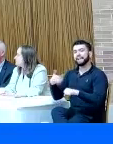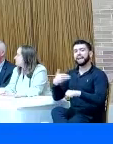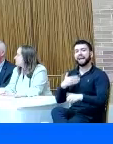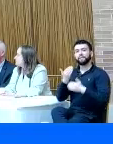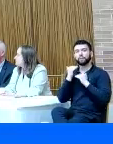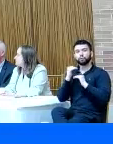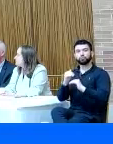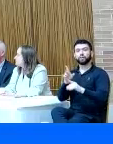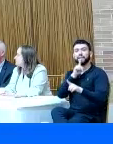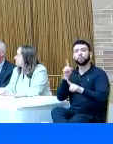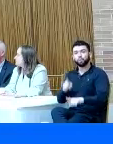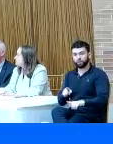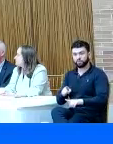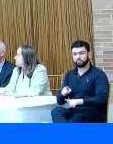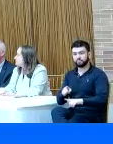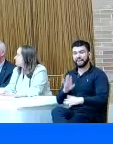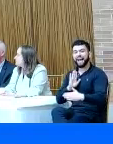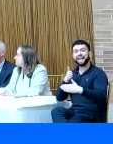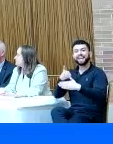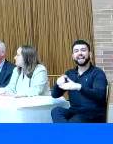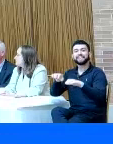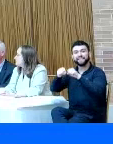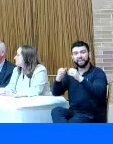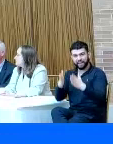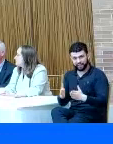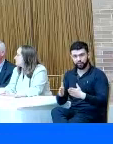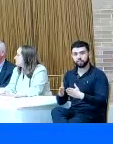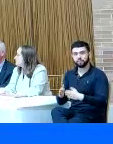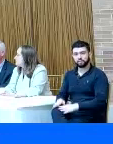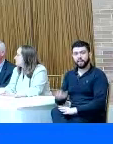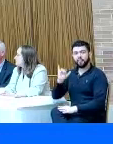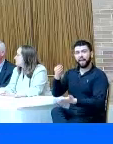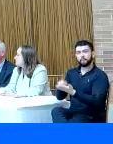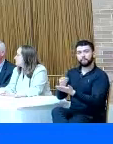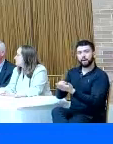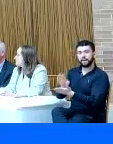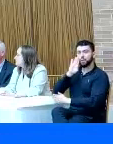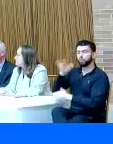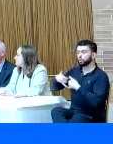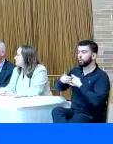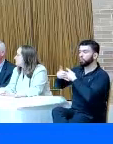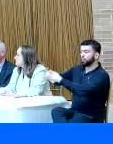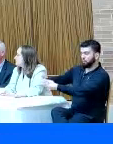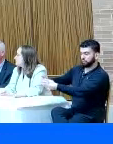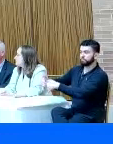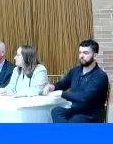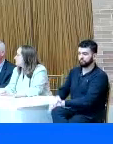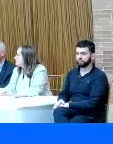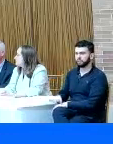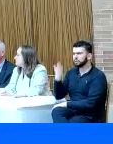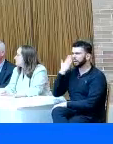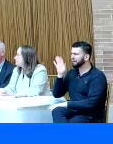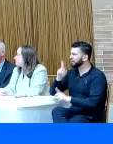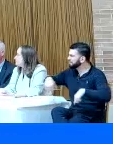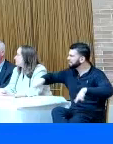the Violator actually award some money punitive charges and I don't know about you guys but you